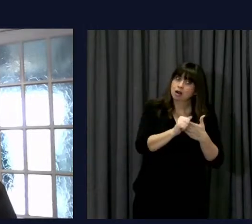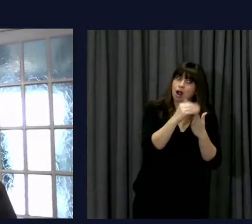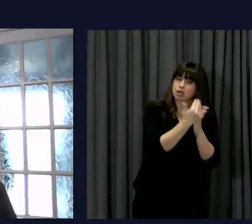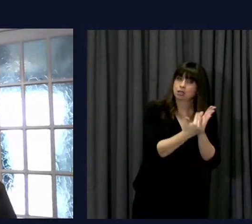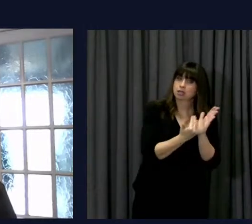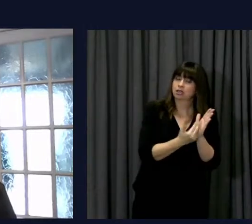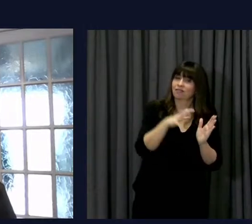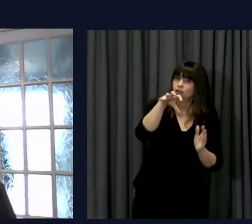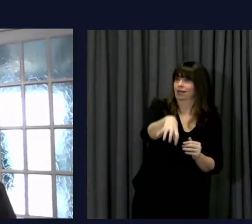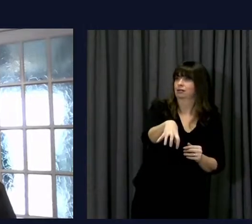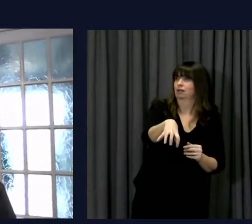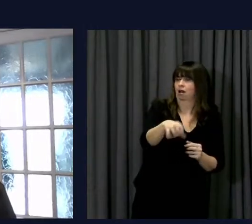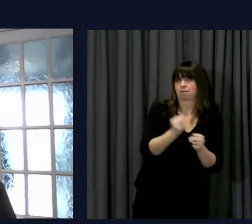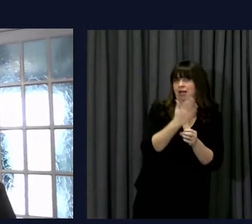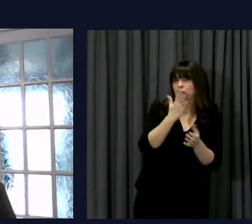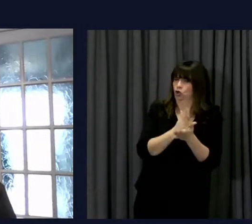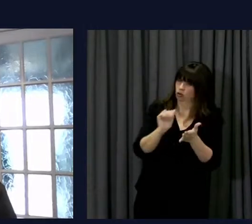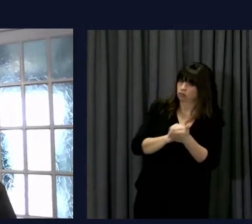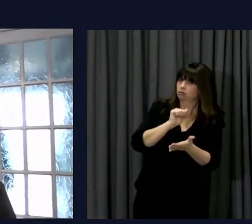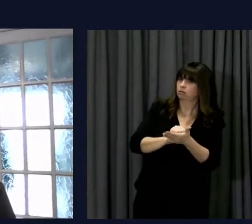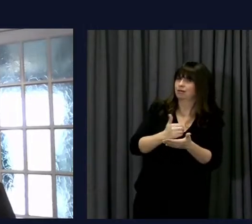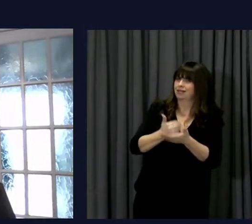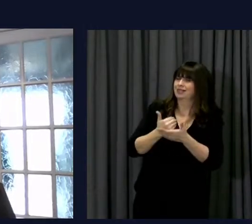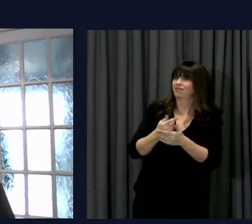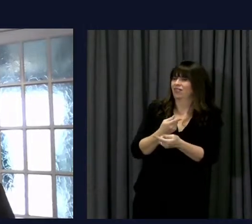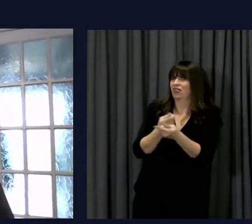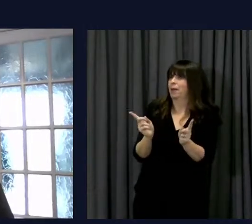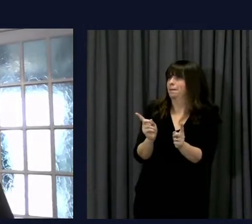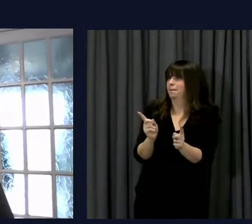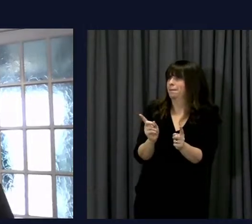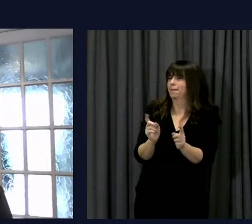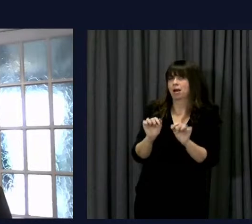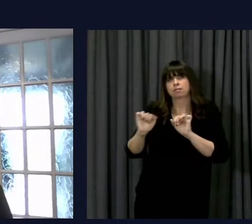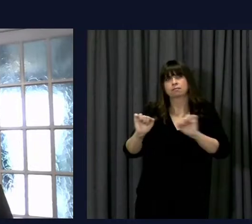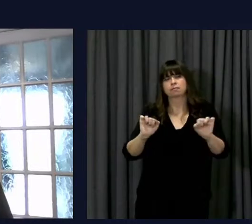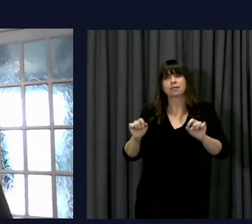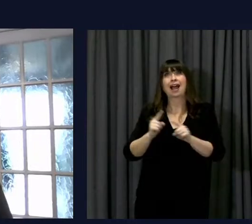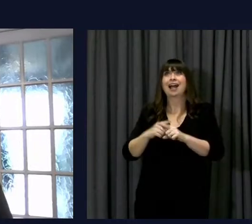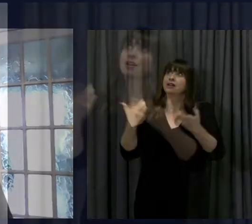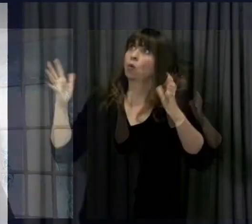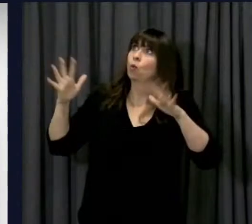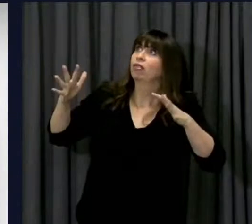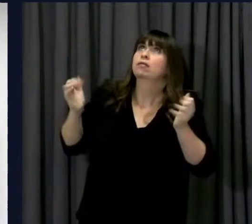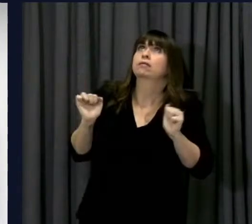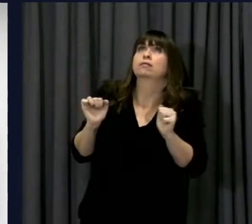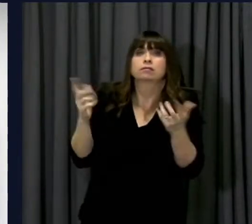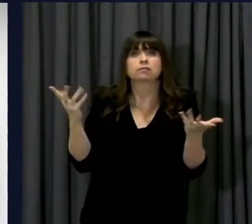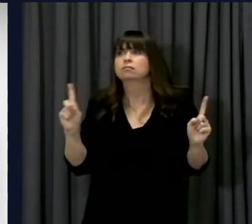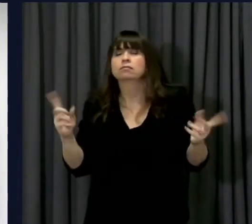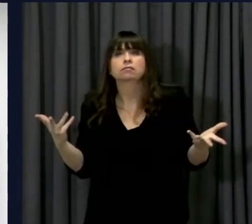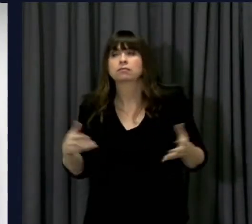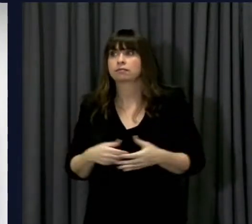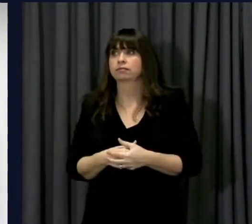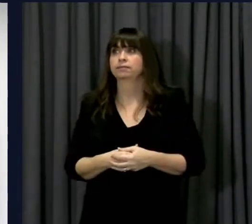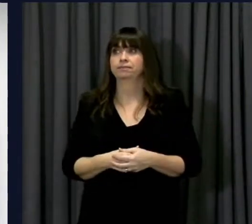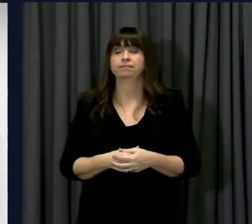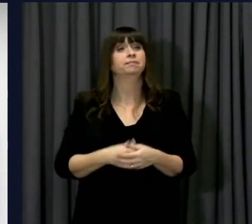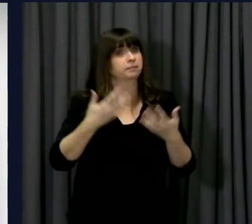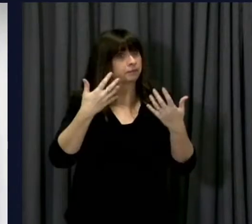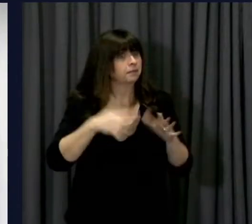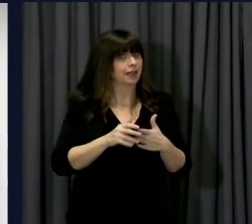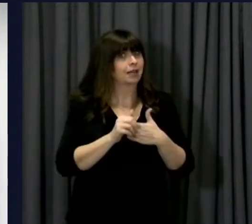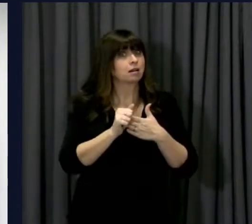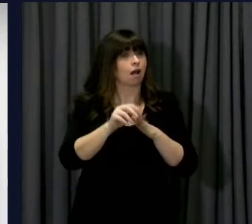given to vaccination centres to protect people, both in a pandemic sense and also in a weather sense? Well, there has been guidance been